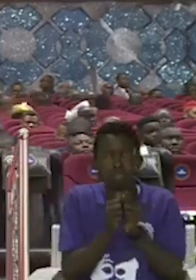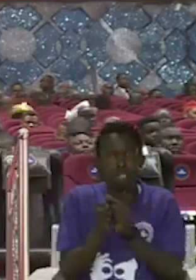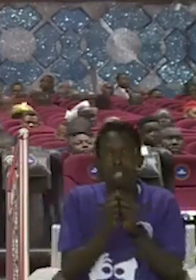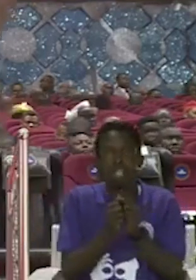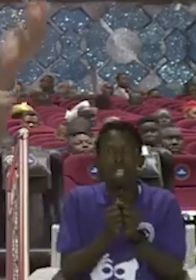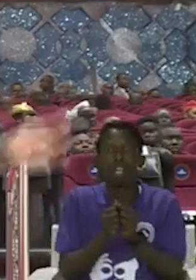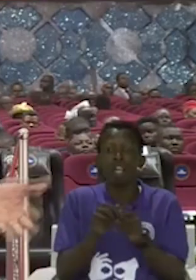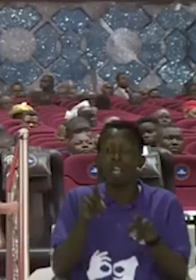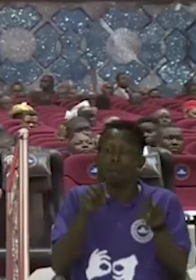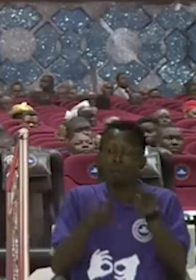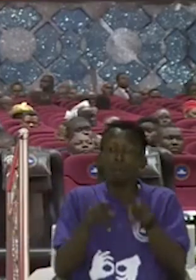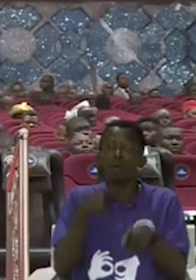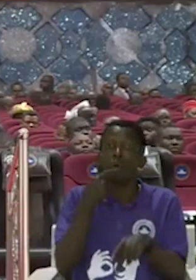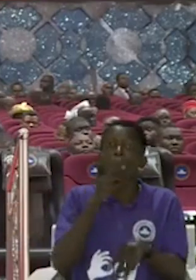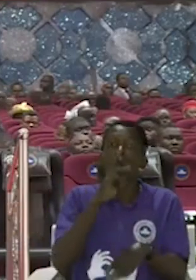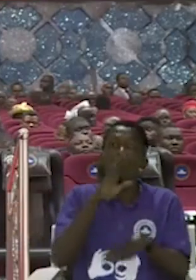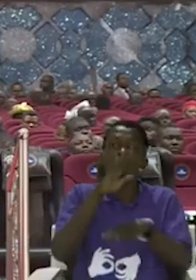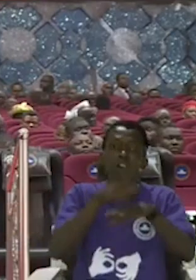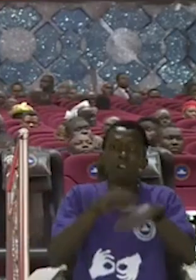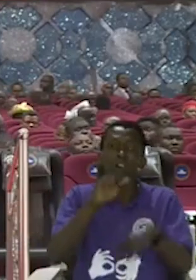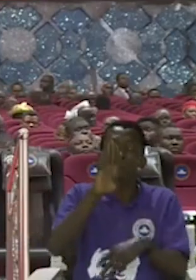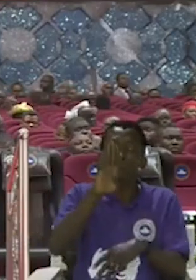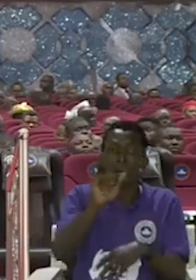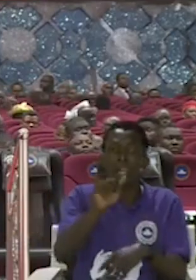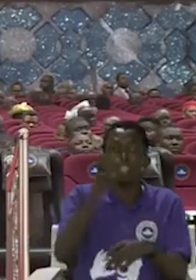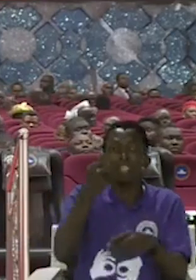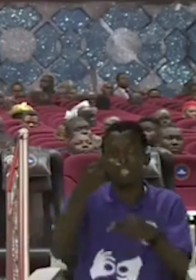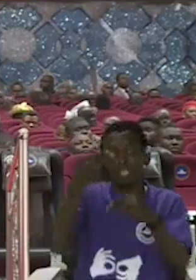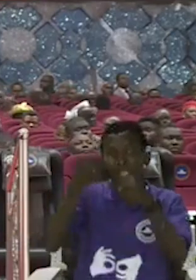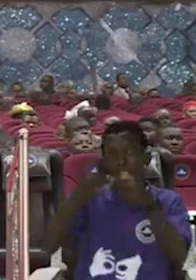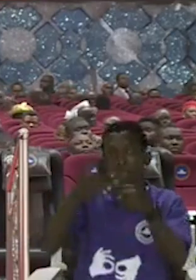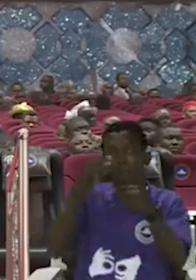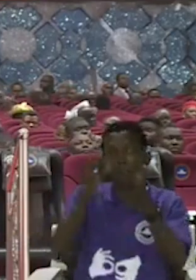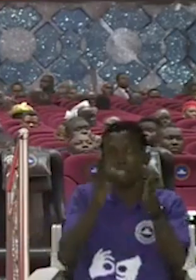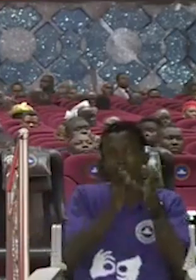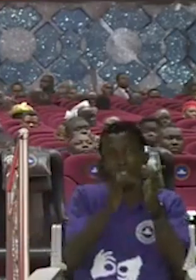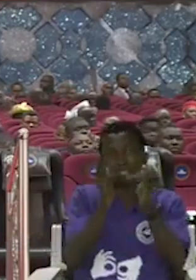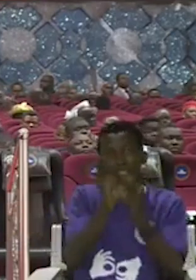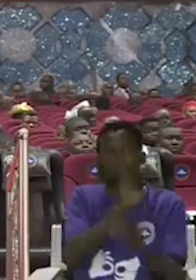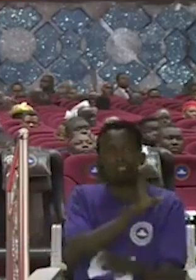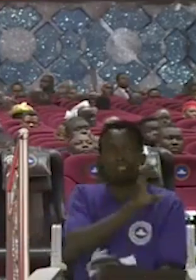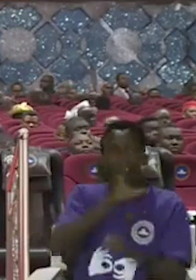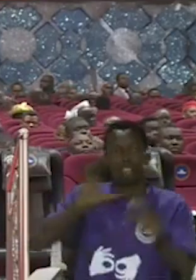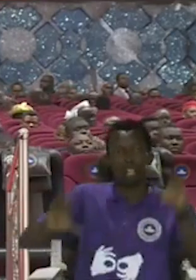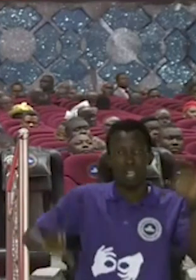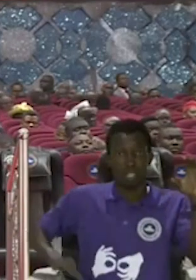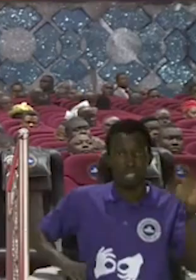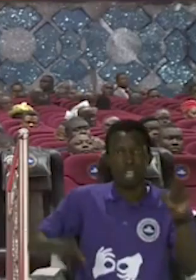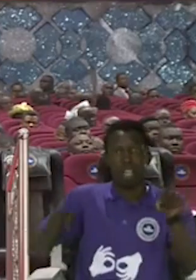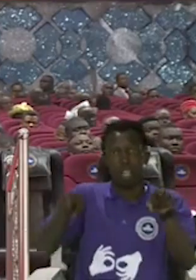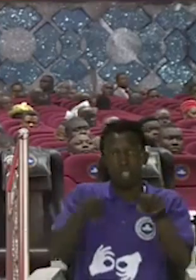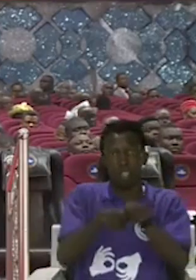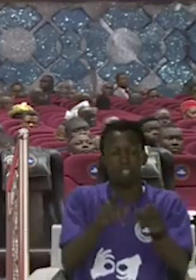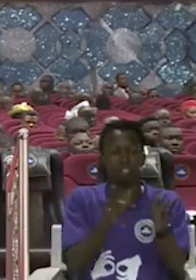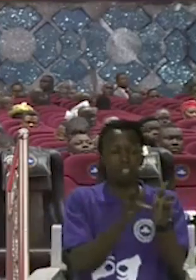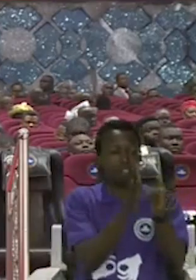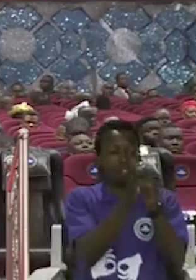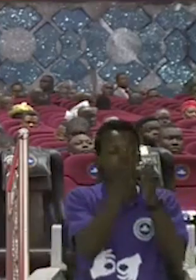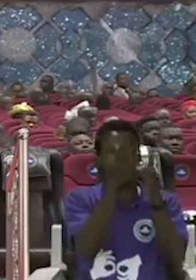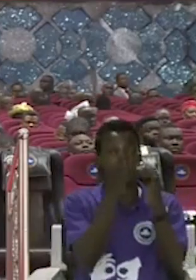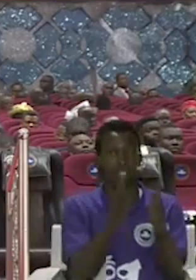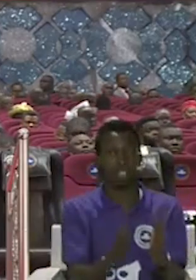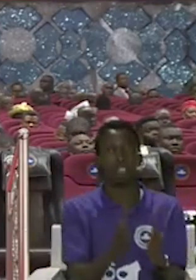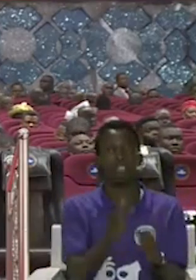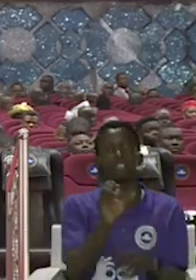who are called by the name of Jesus Christ are the Christians.